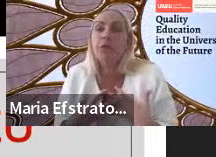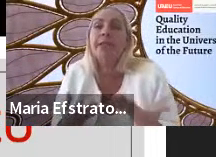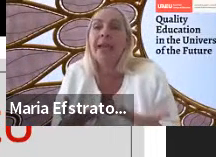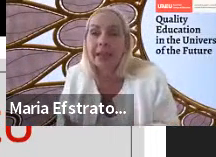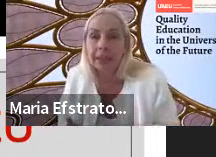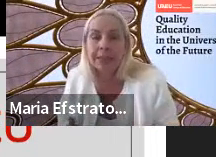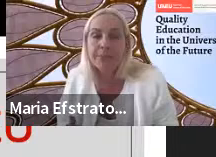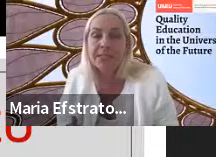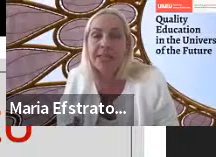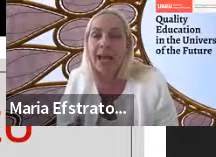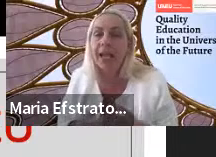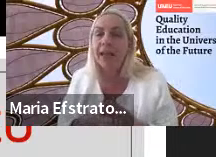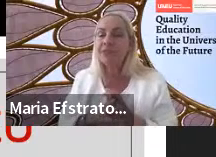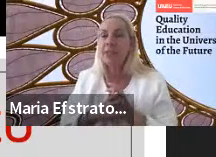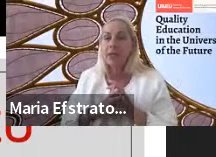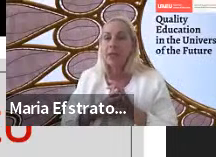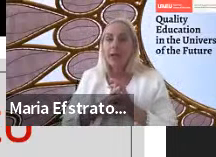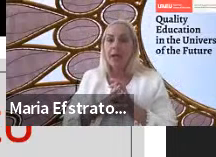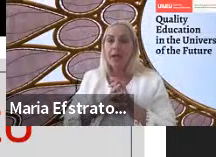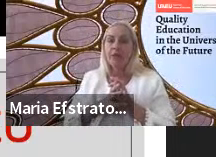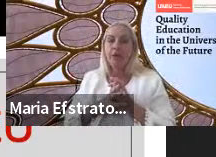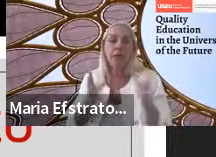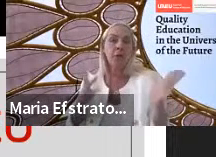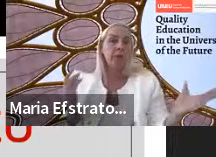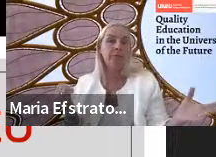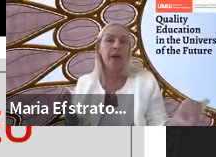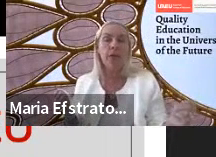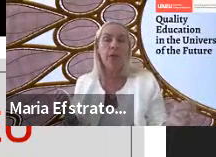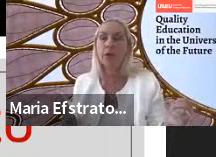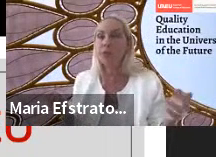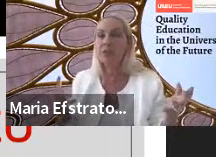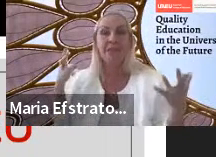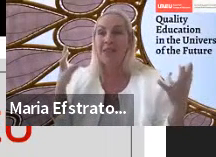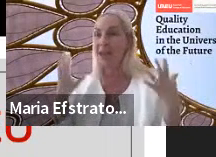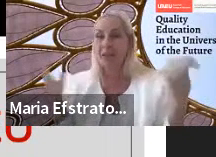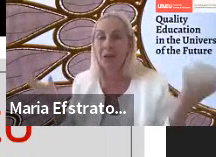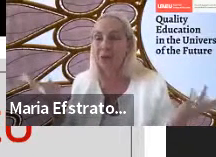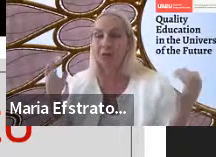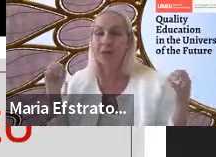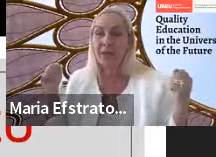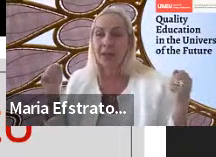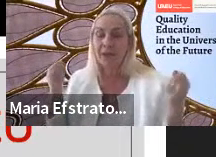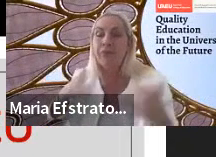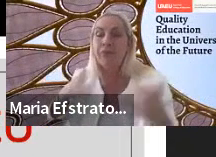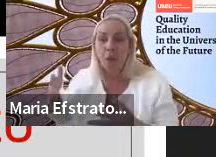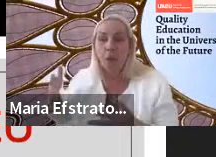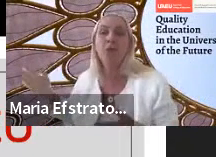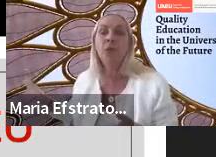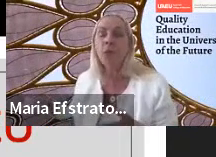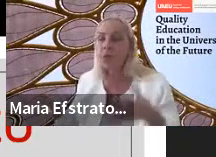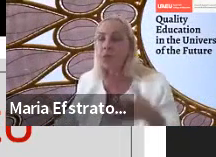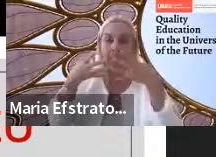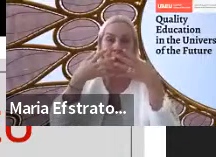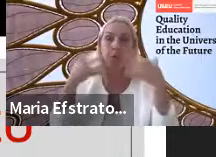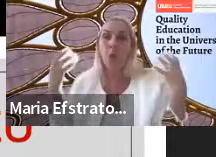cannot protect themselves from the coronavirus. They are not follow the rules. They are not